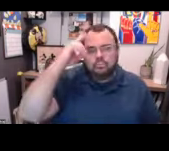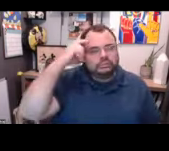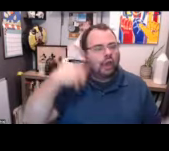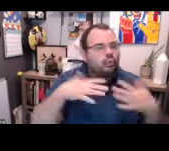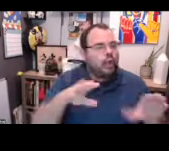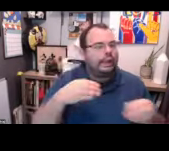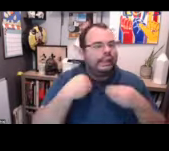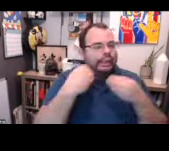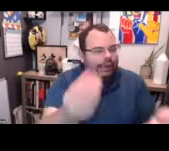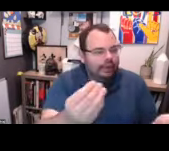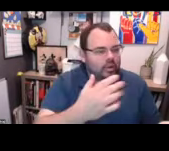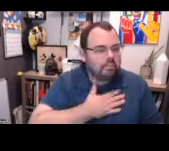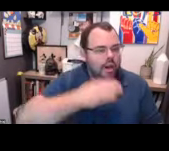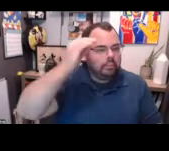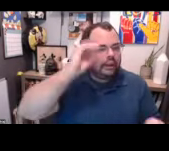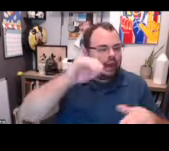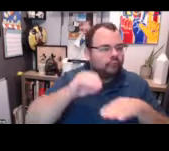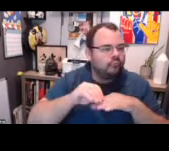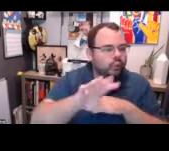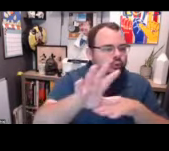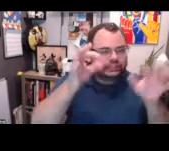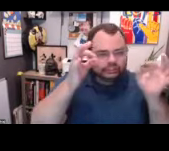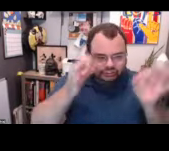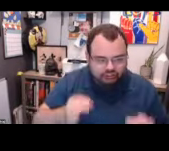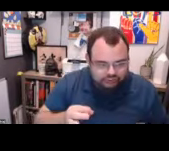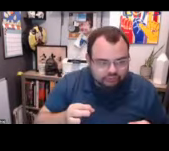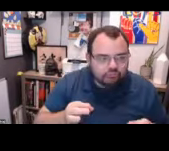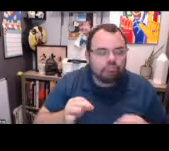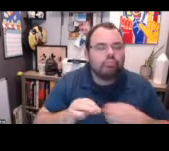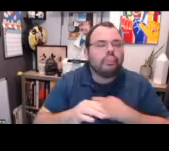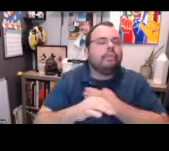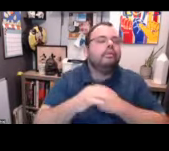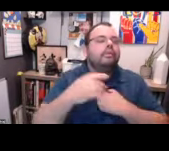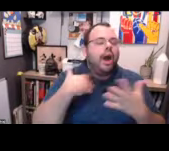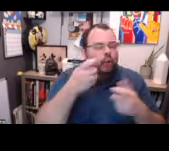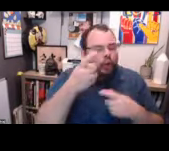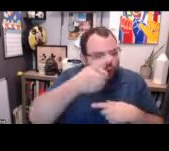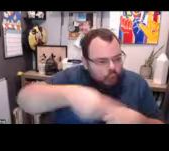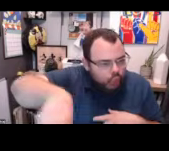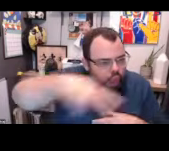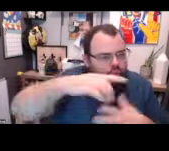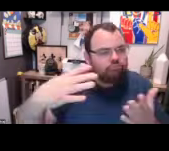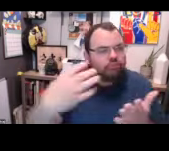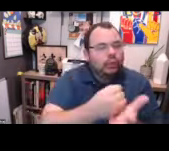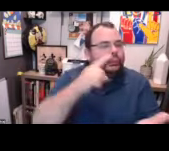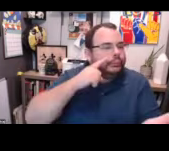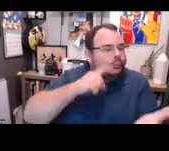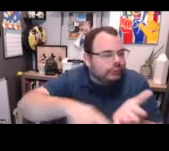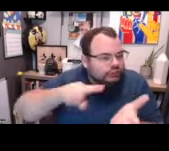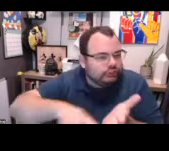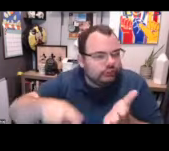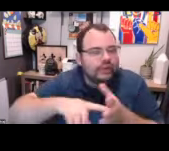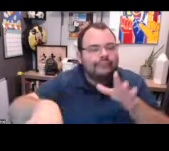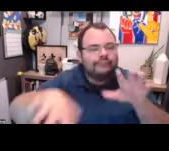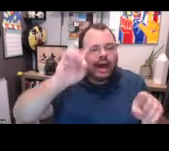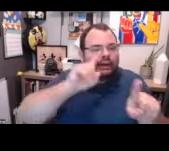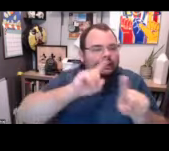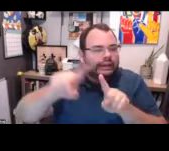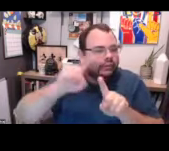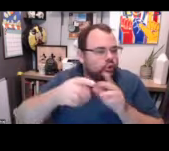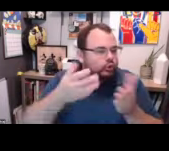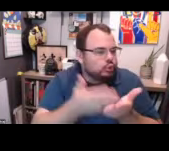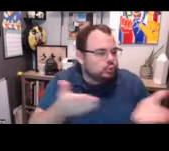just my thoughts and my opinions. I don't want to give you that to make it a decision. I want you all to do your